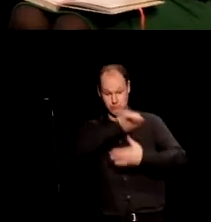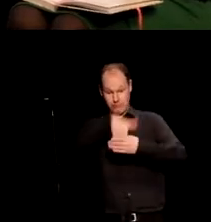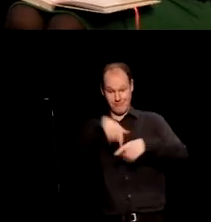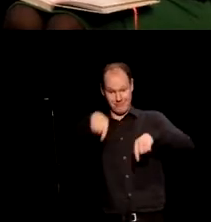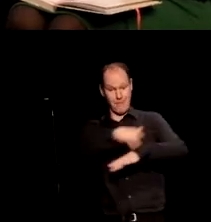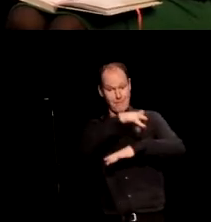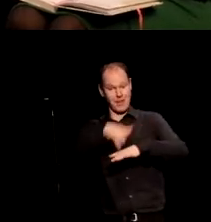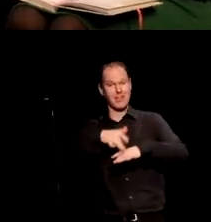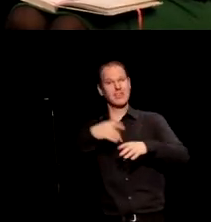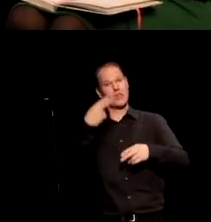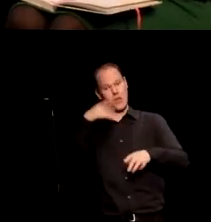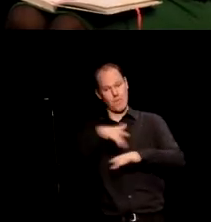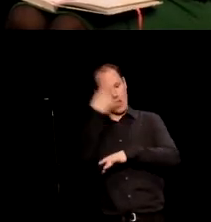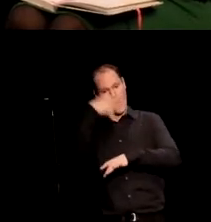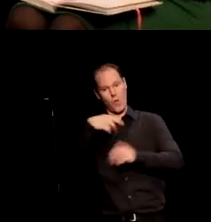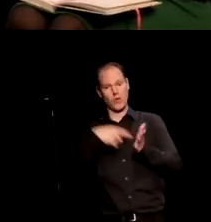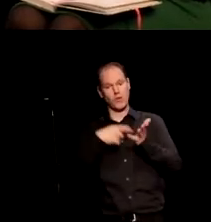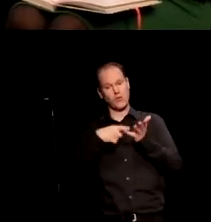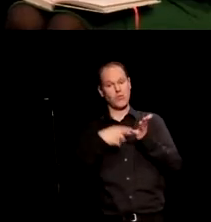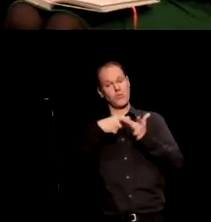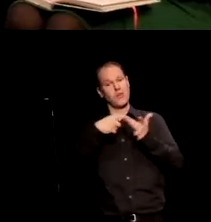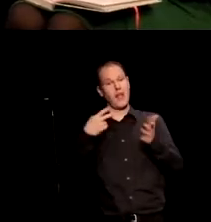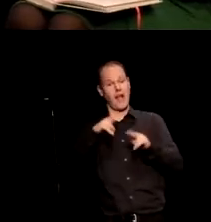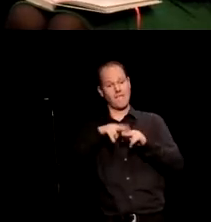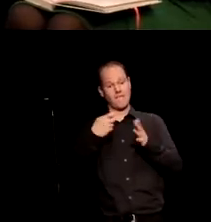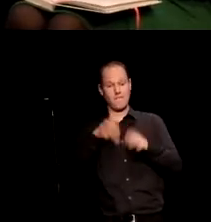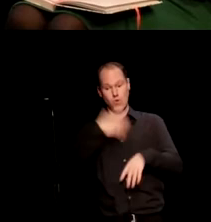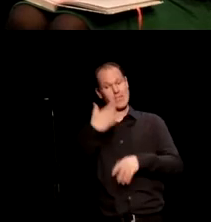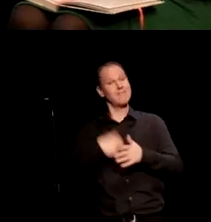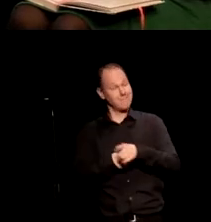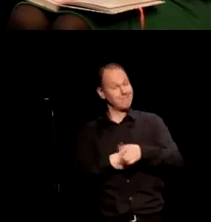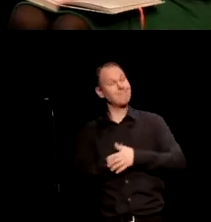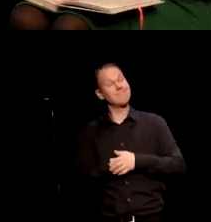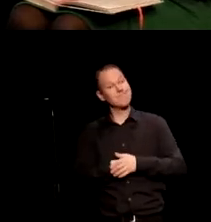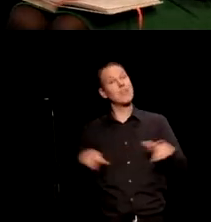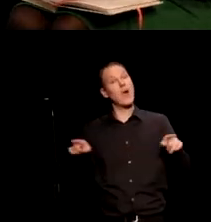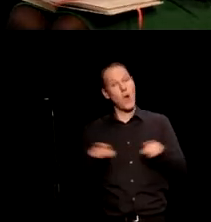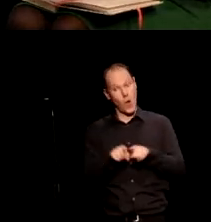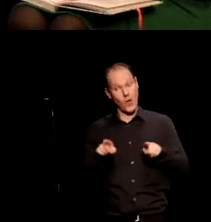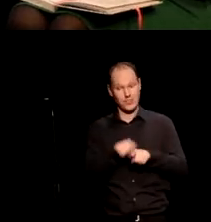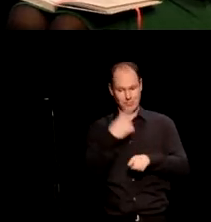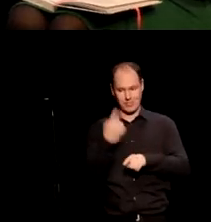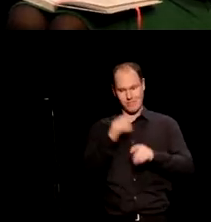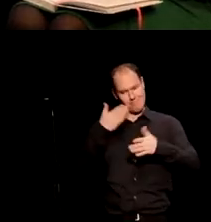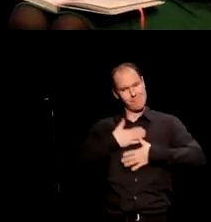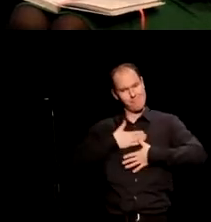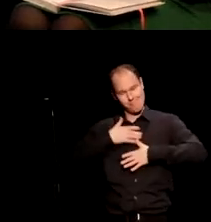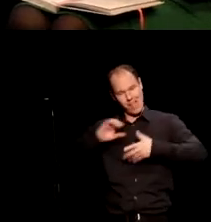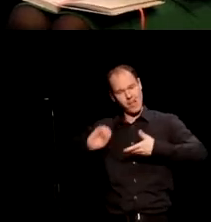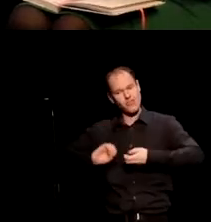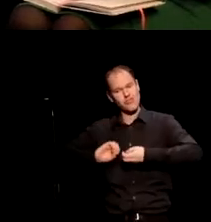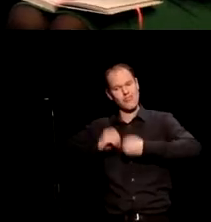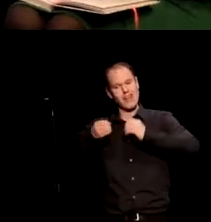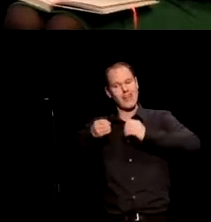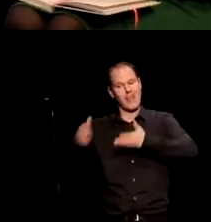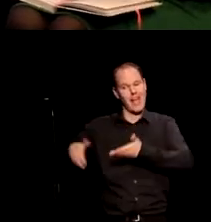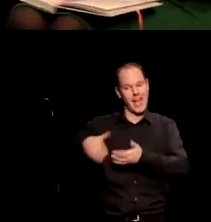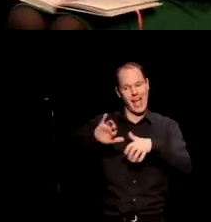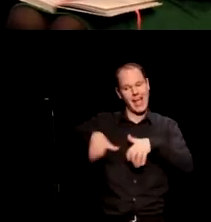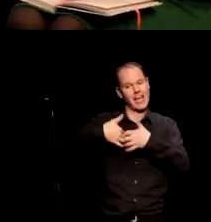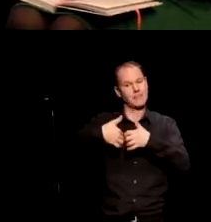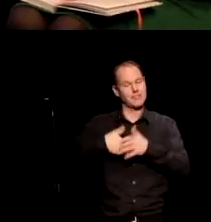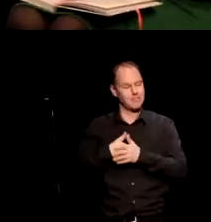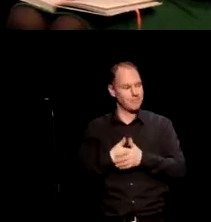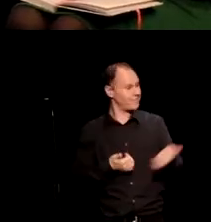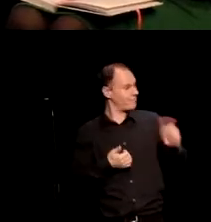and with Tutti Frutti. And as a facilitator, her work is focused on creative engagement. Finally, we have Dermot Daly, who